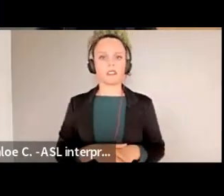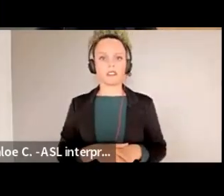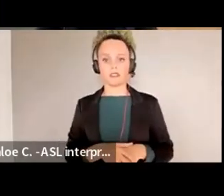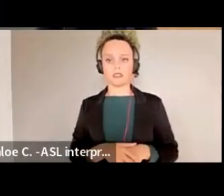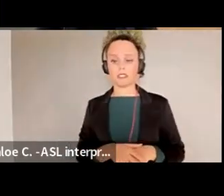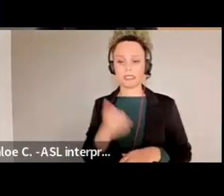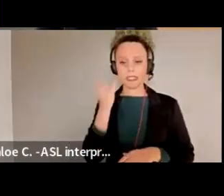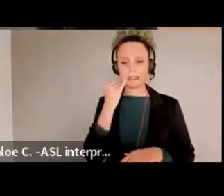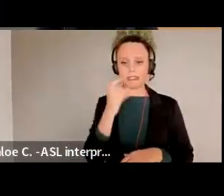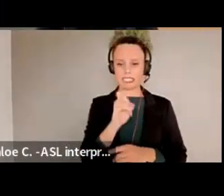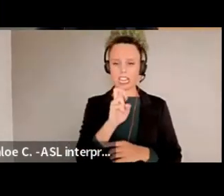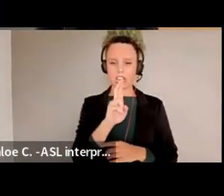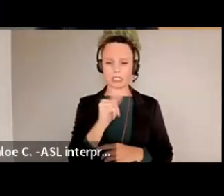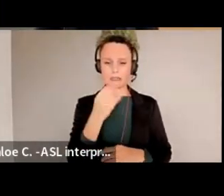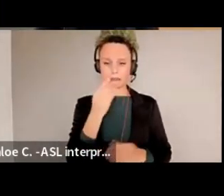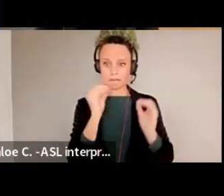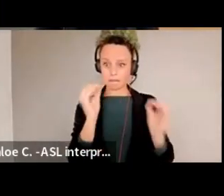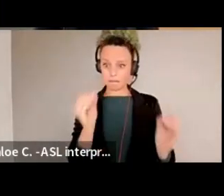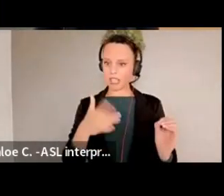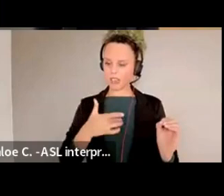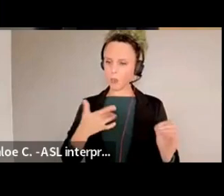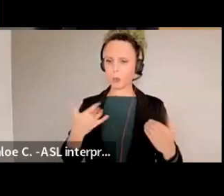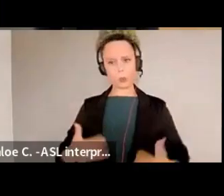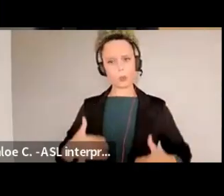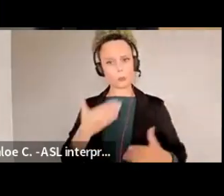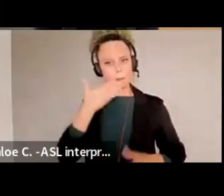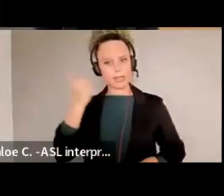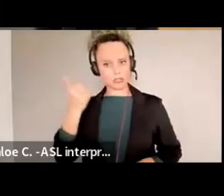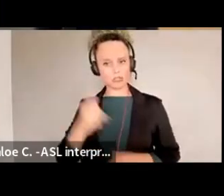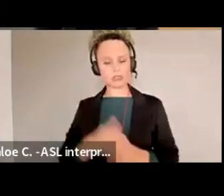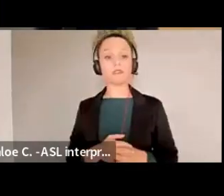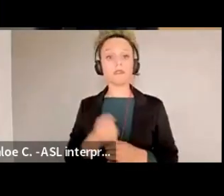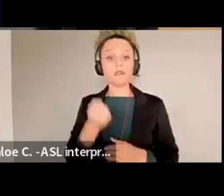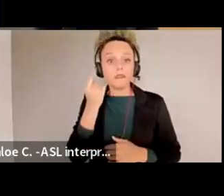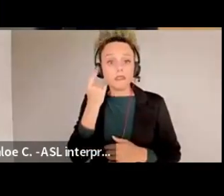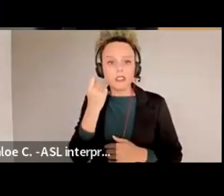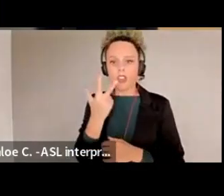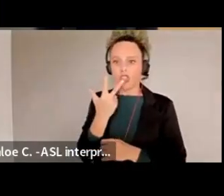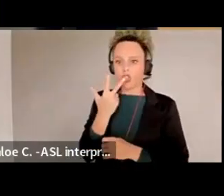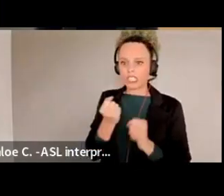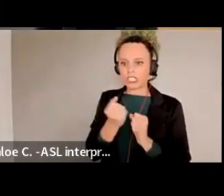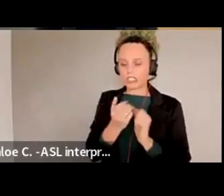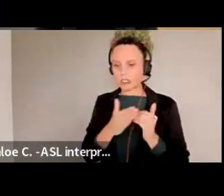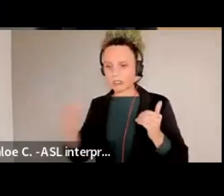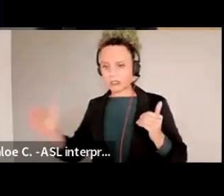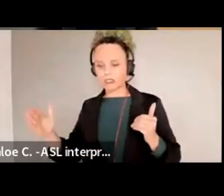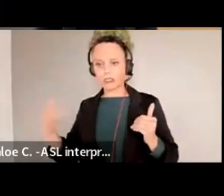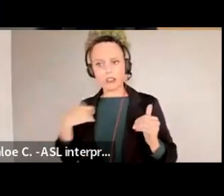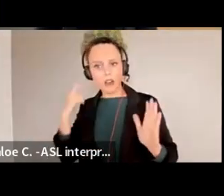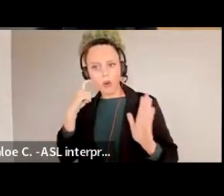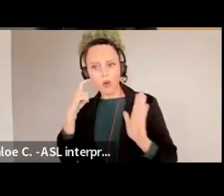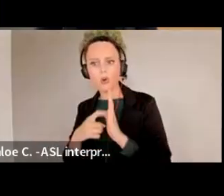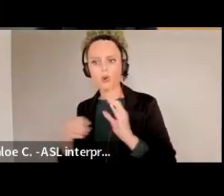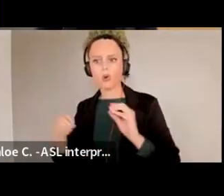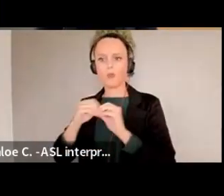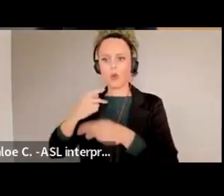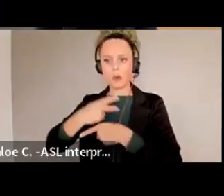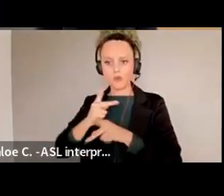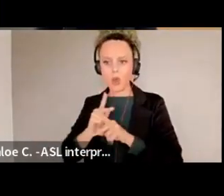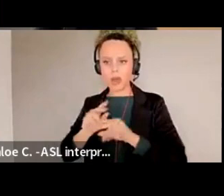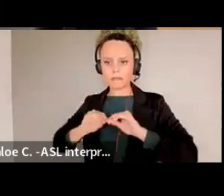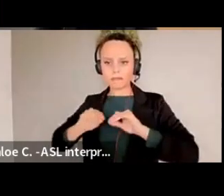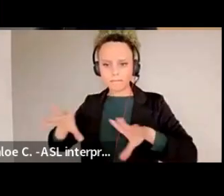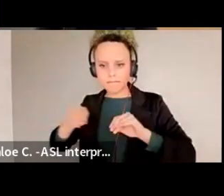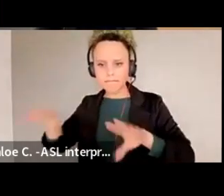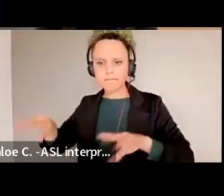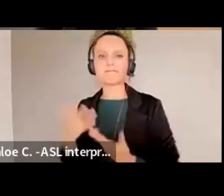that path, and I'm still on it today. And I feel so much better when I don't consume dairy. And in those